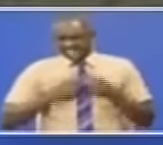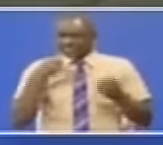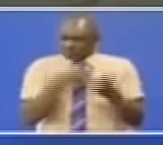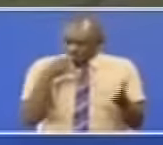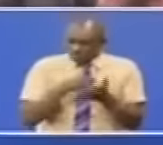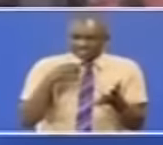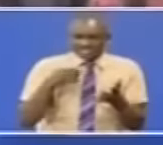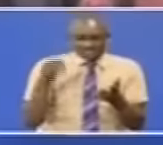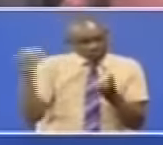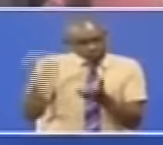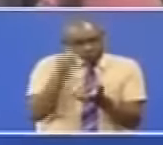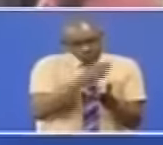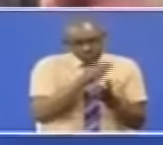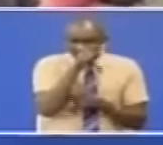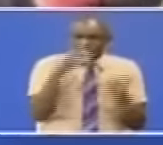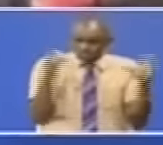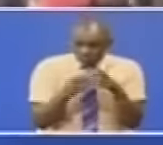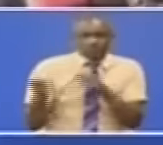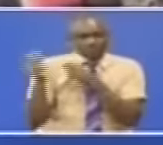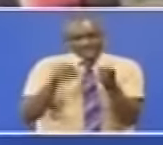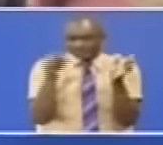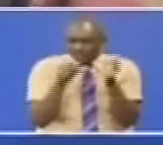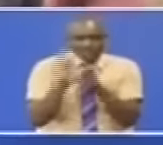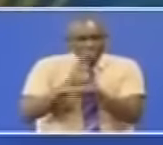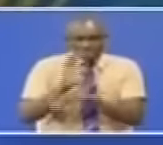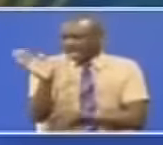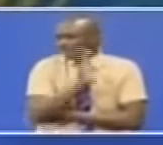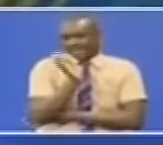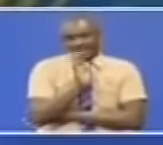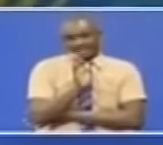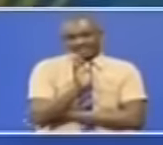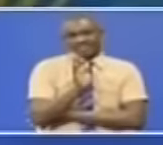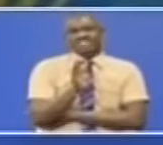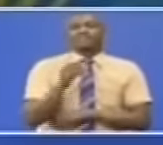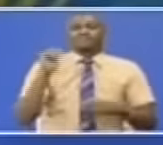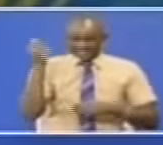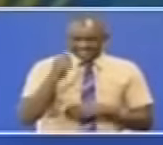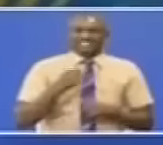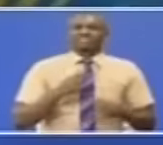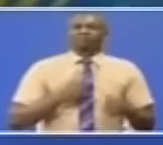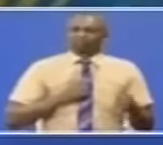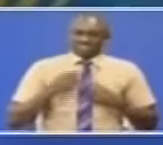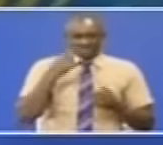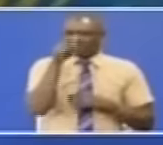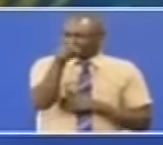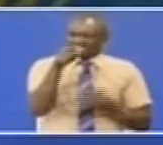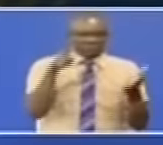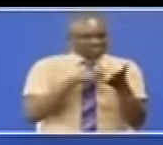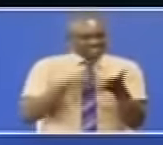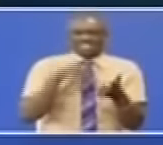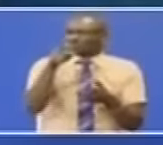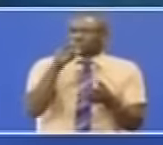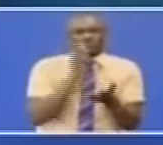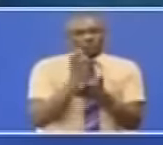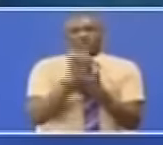into militia groups to stoke more instability in Burundi. Kagame challenged those raising such accusations to produce the